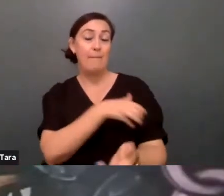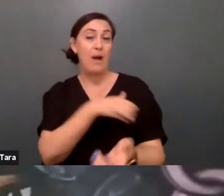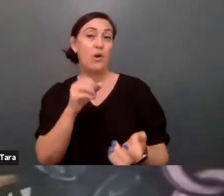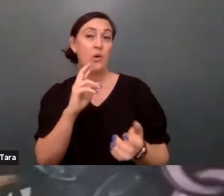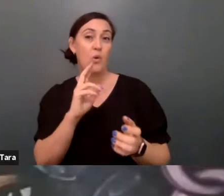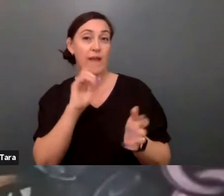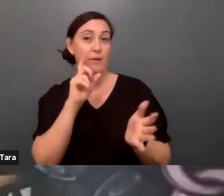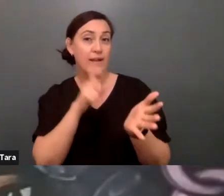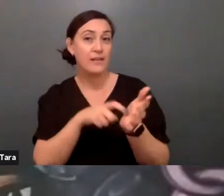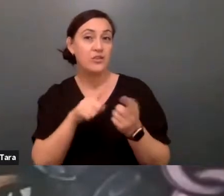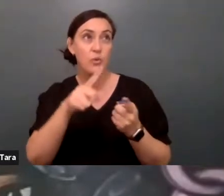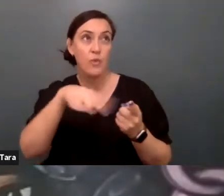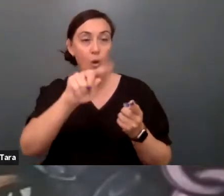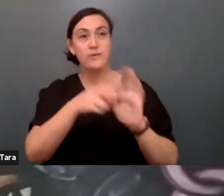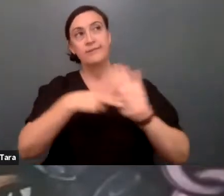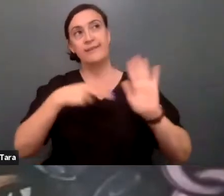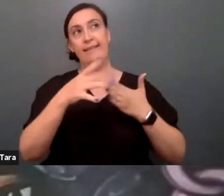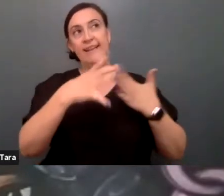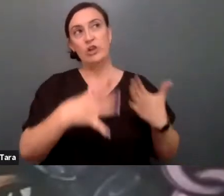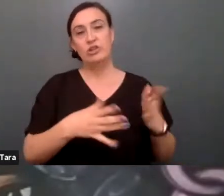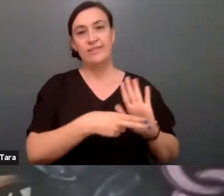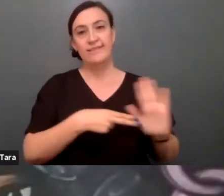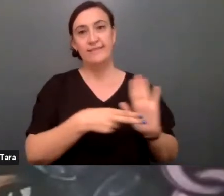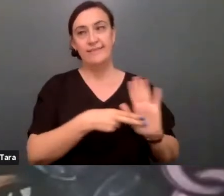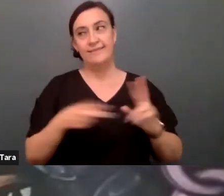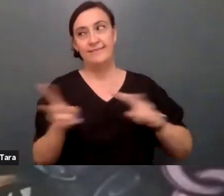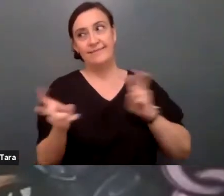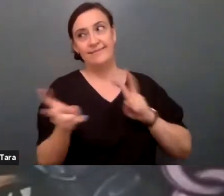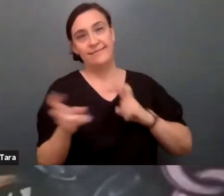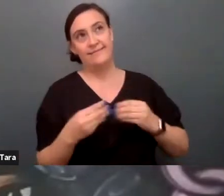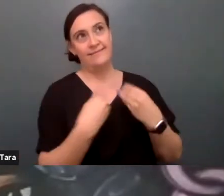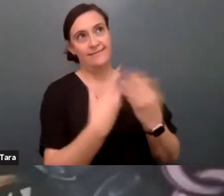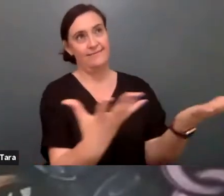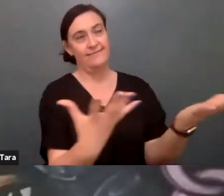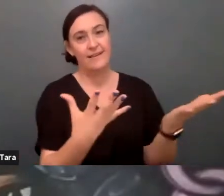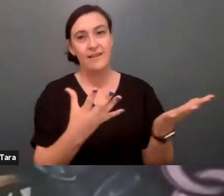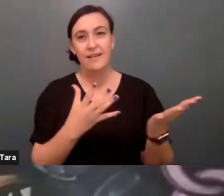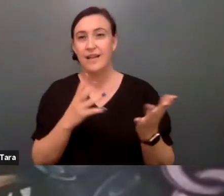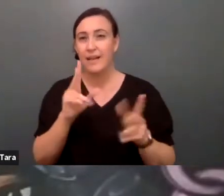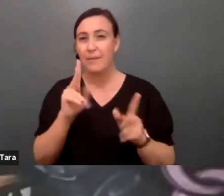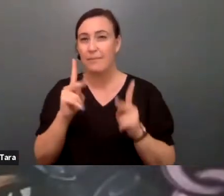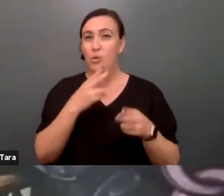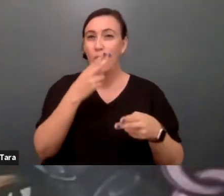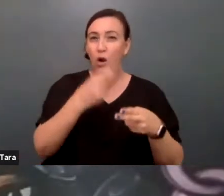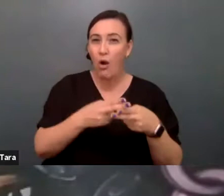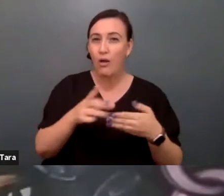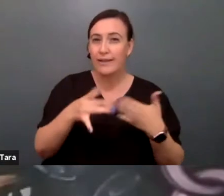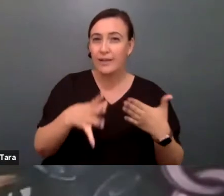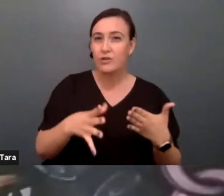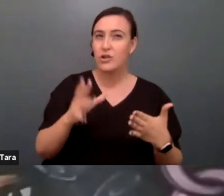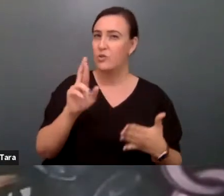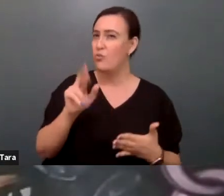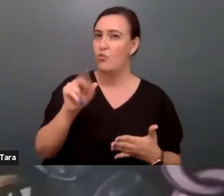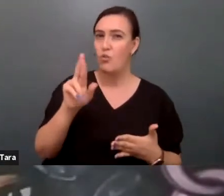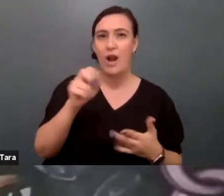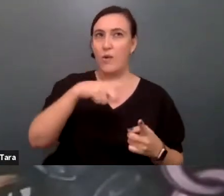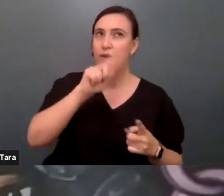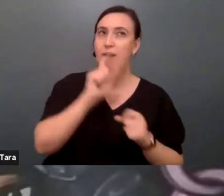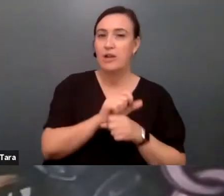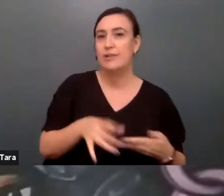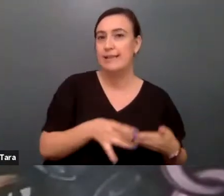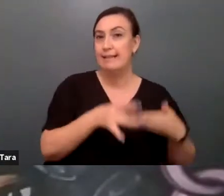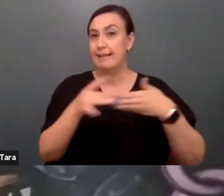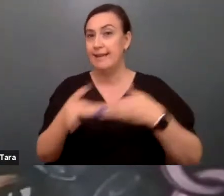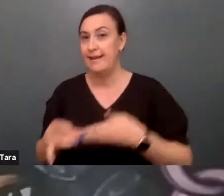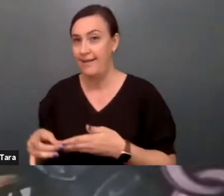we know in this field that the folks who are called the leaders are very rarely the ones who are really leading the work on the ground. They